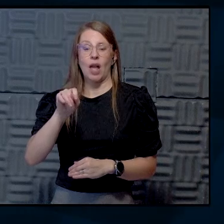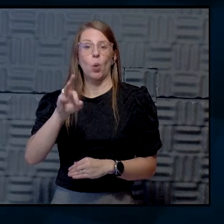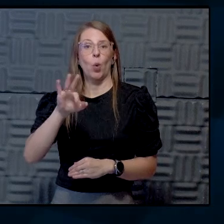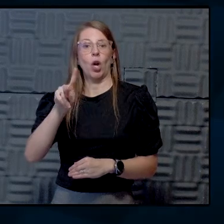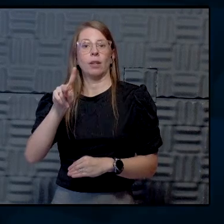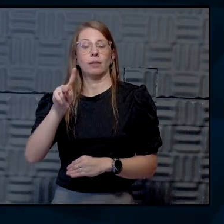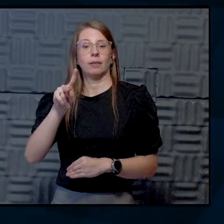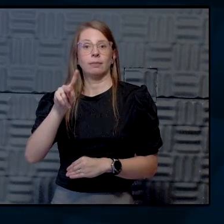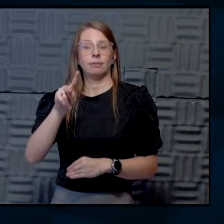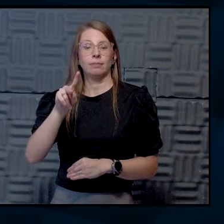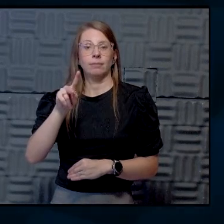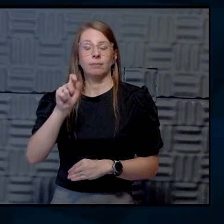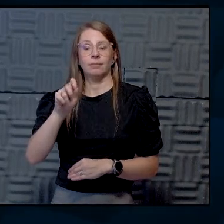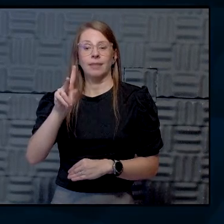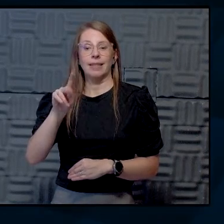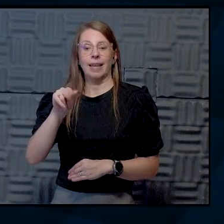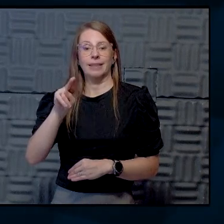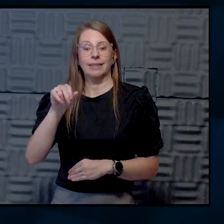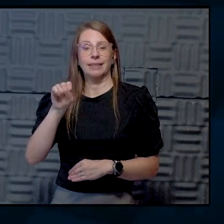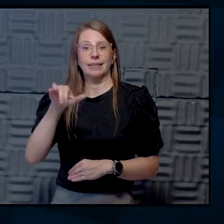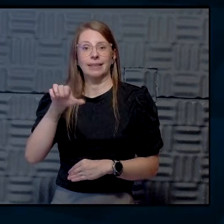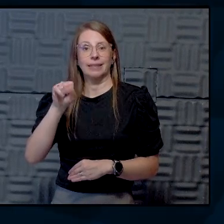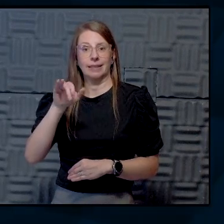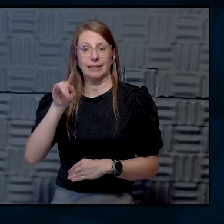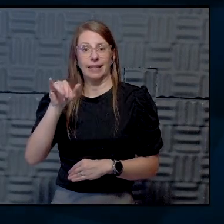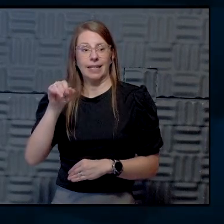medicalnewsnetwork@kumc.edu. Remember, we all want to get back